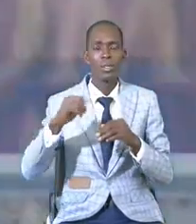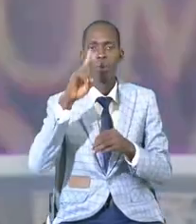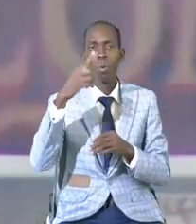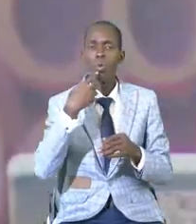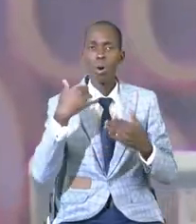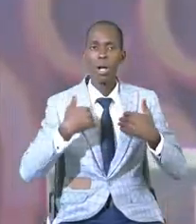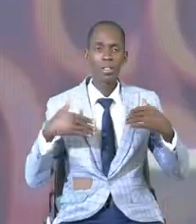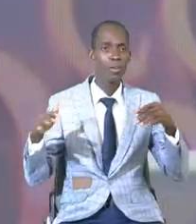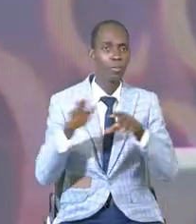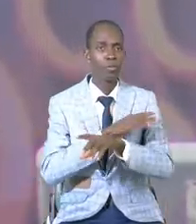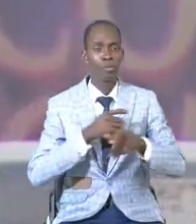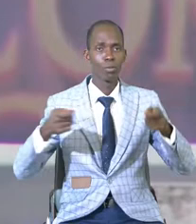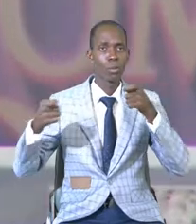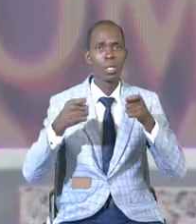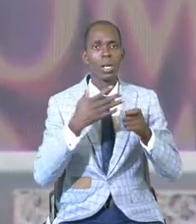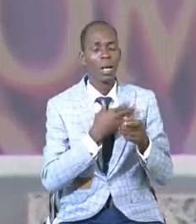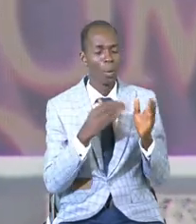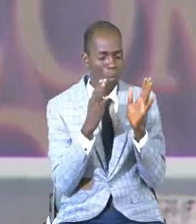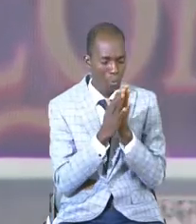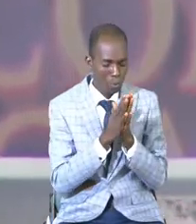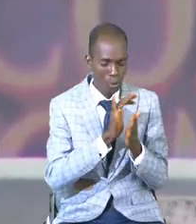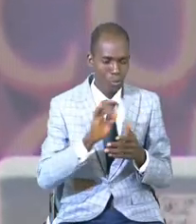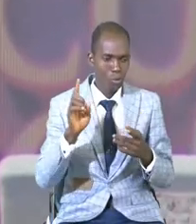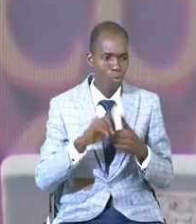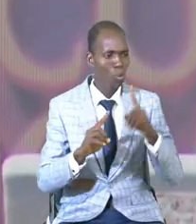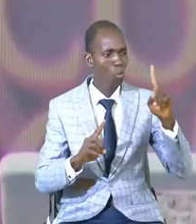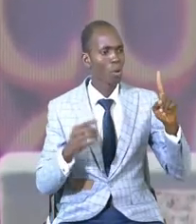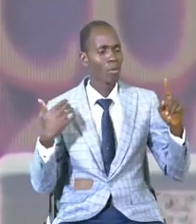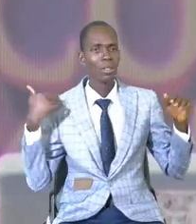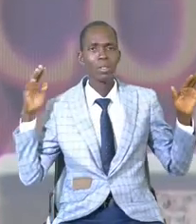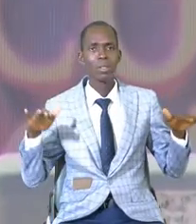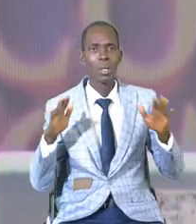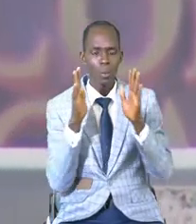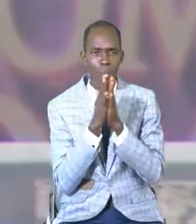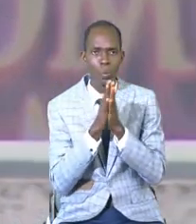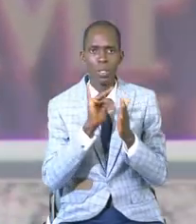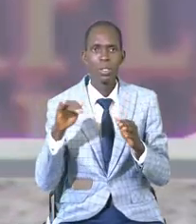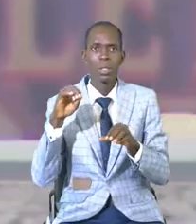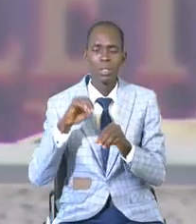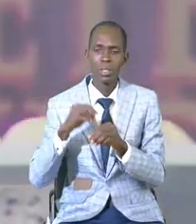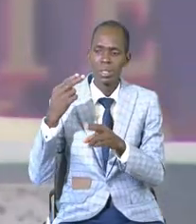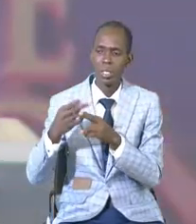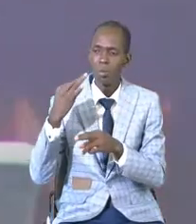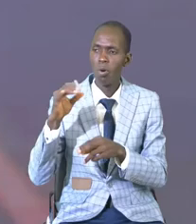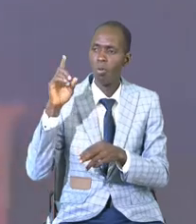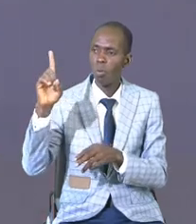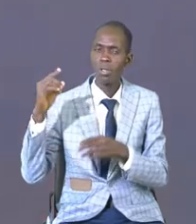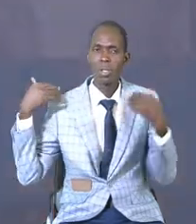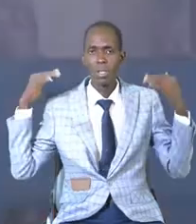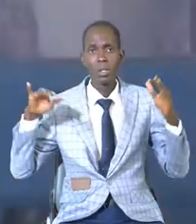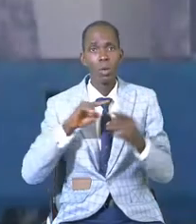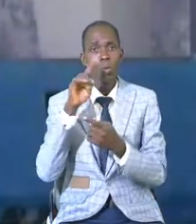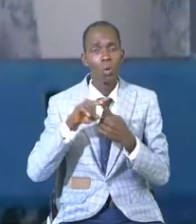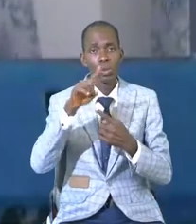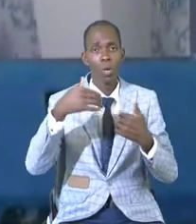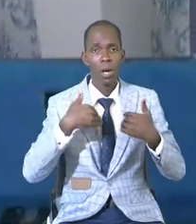an angel, and be praying in the name of an angel, when you have the creator